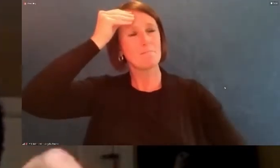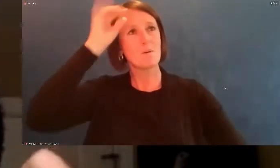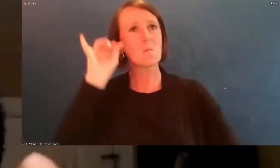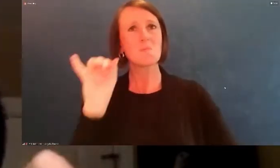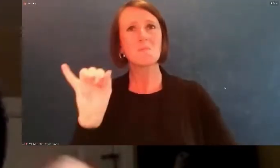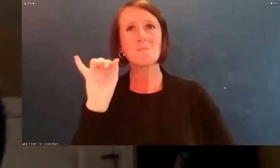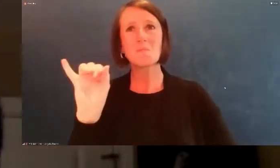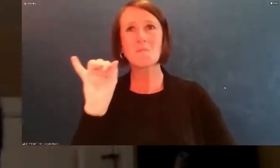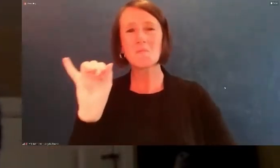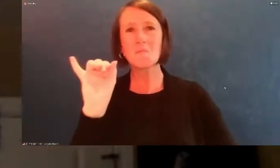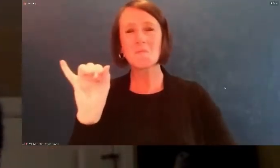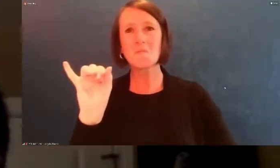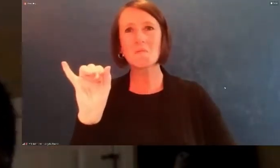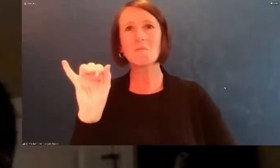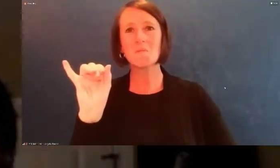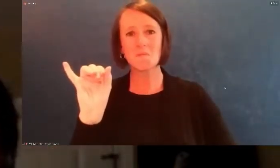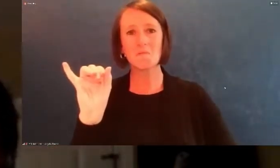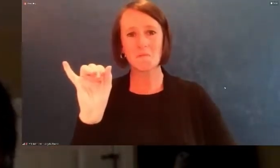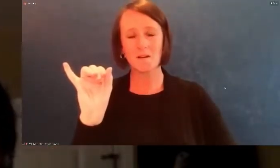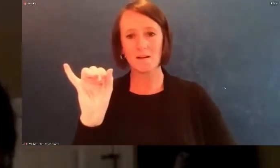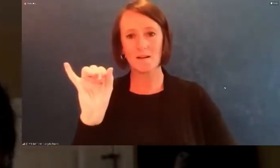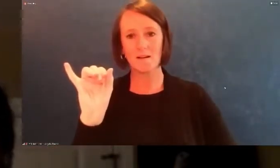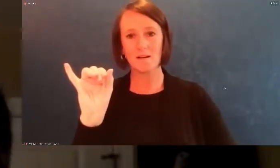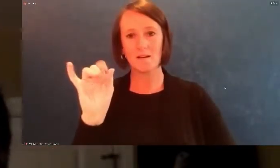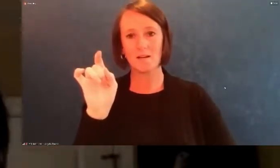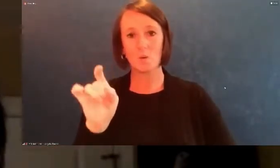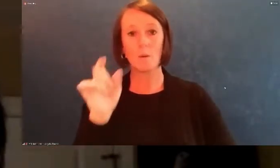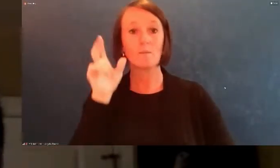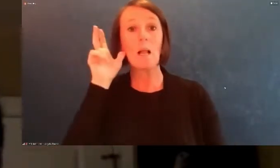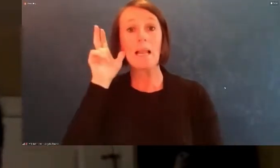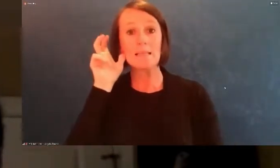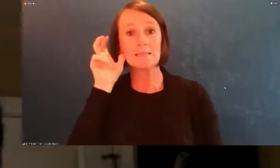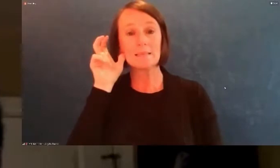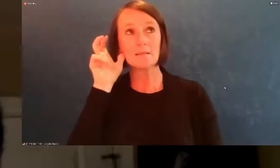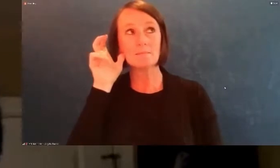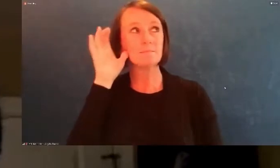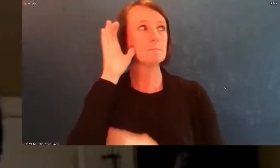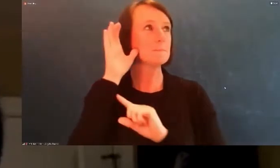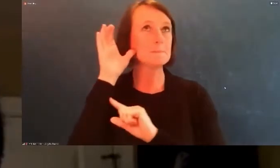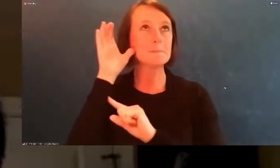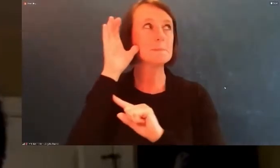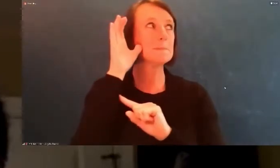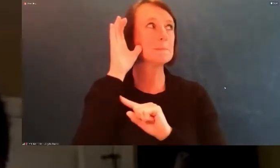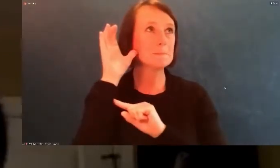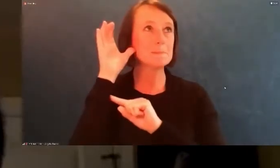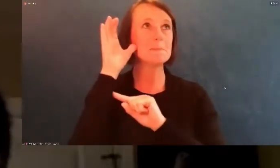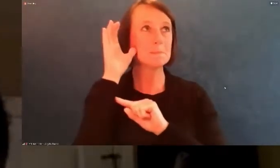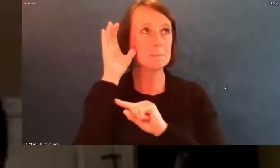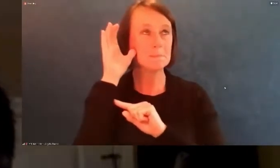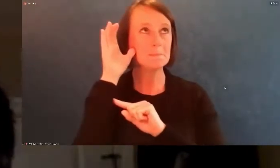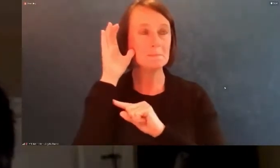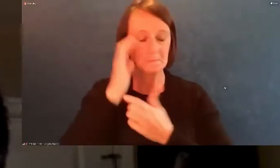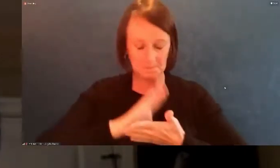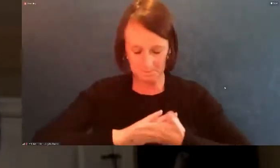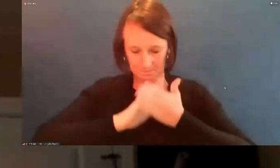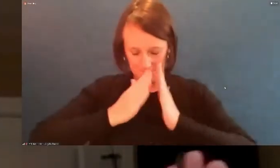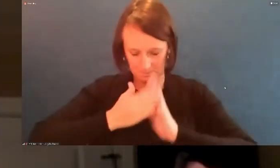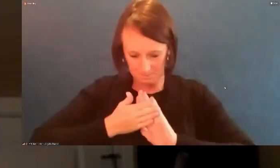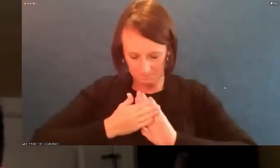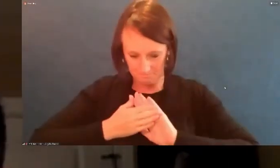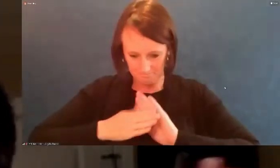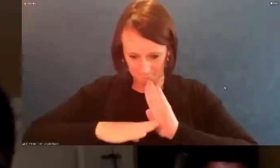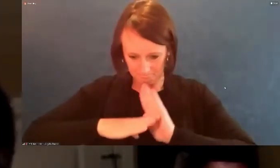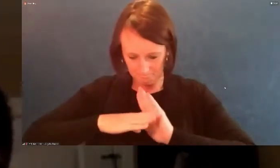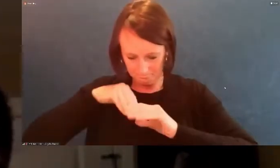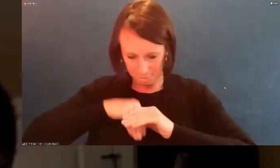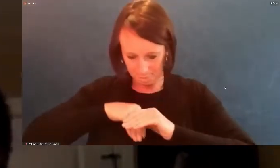great storyteller is you have to be a great listener first. Because I felt that